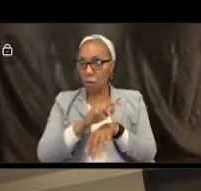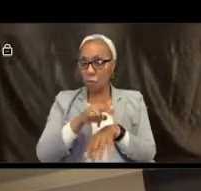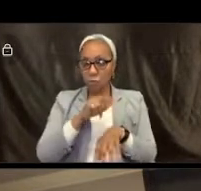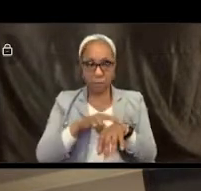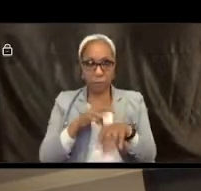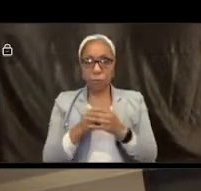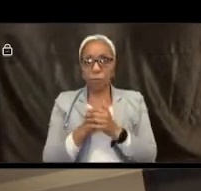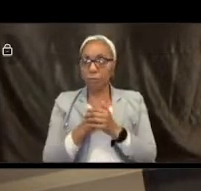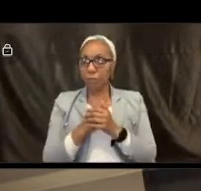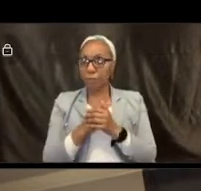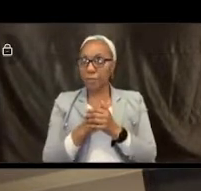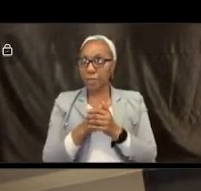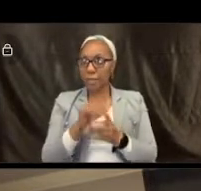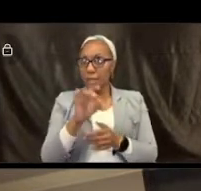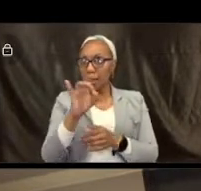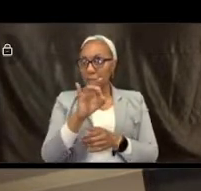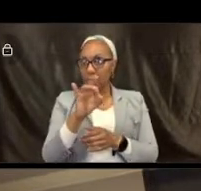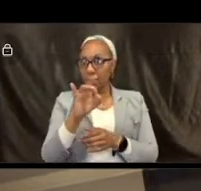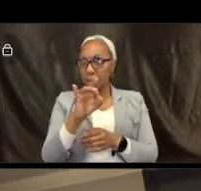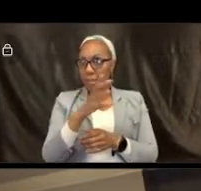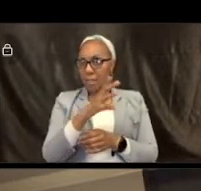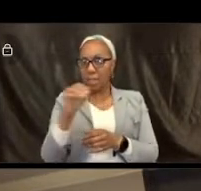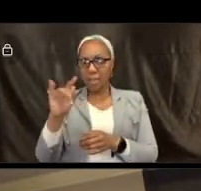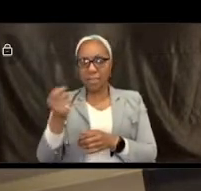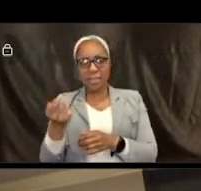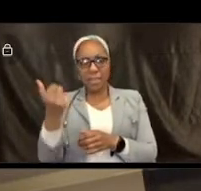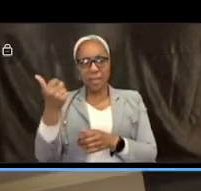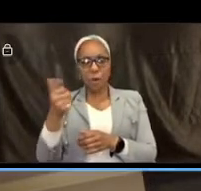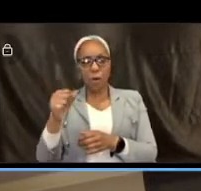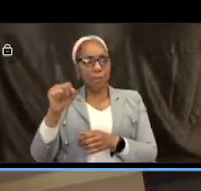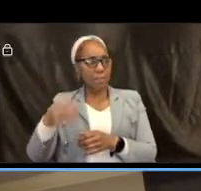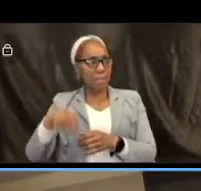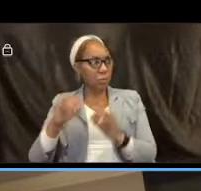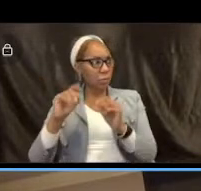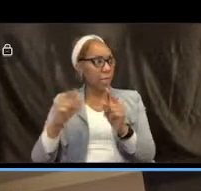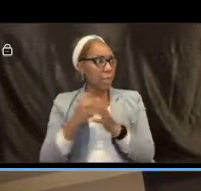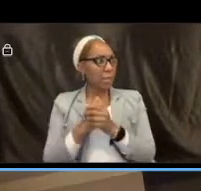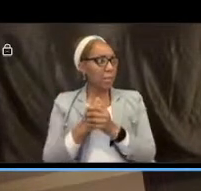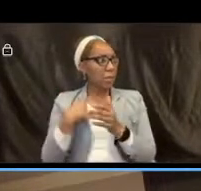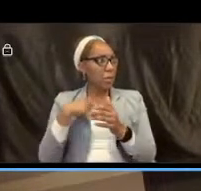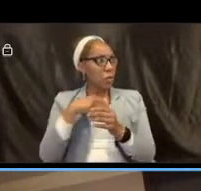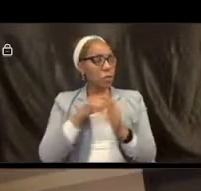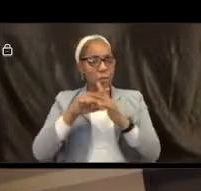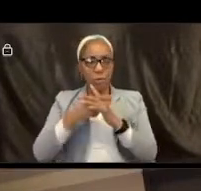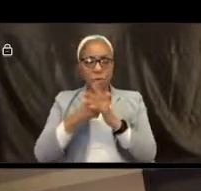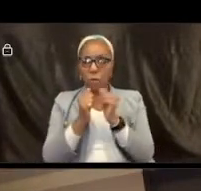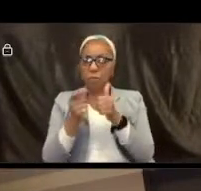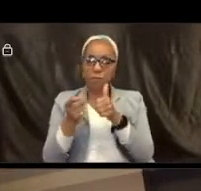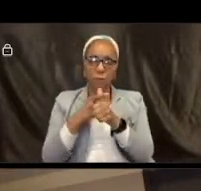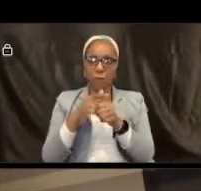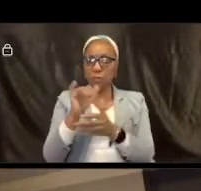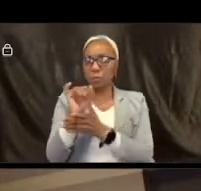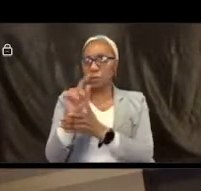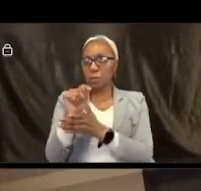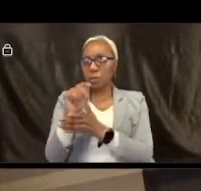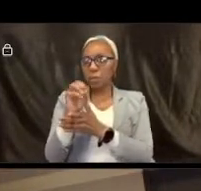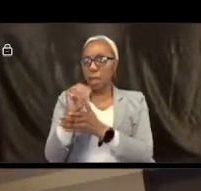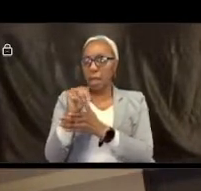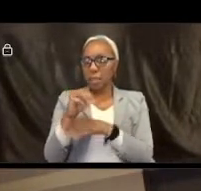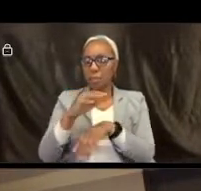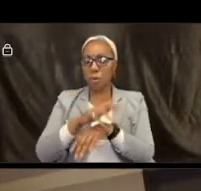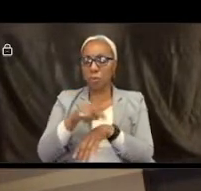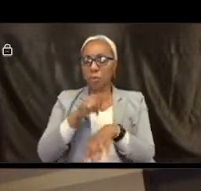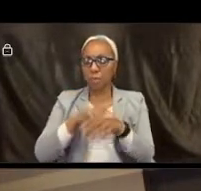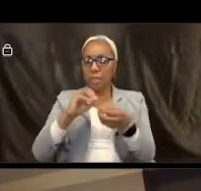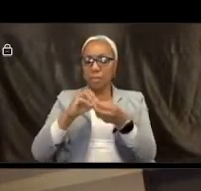and 18 came off. Yes. All right, so we'll start with the first item on regular is